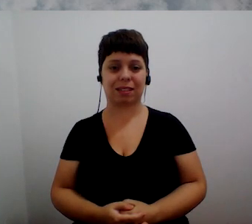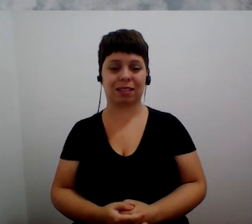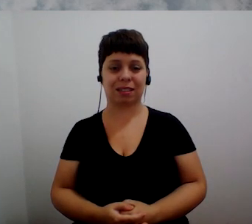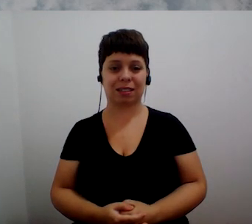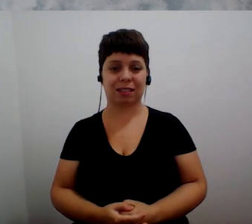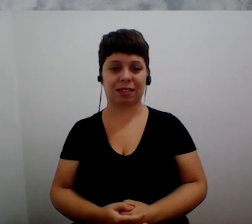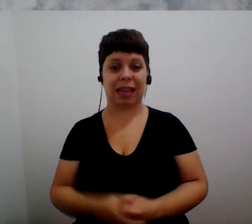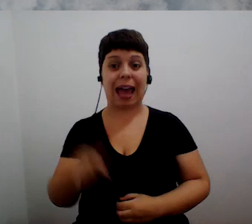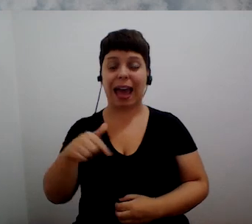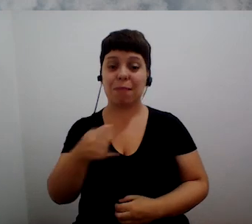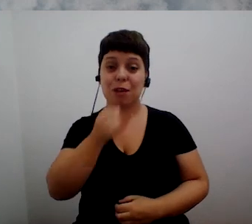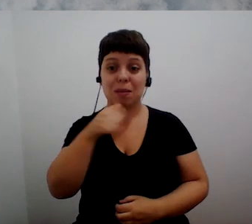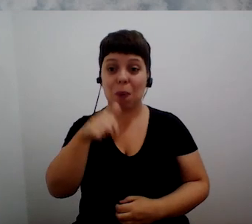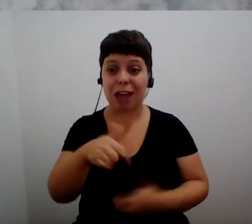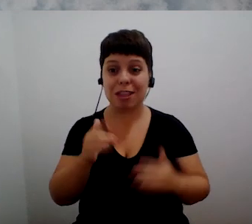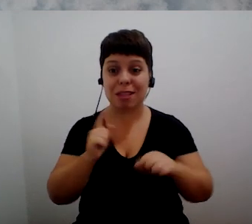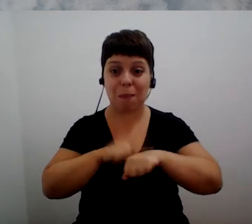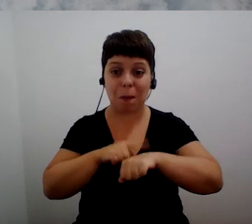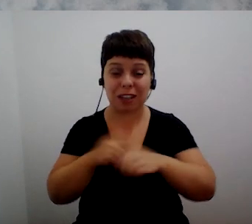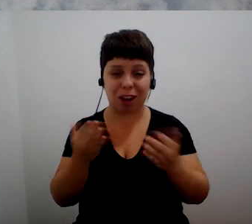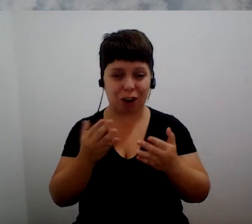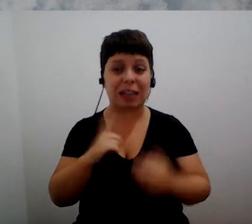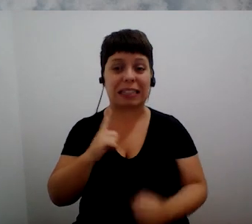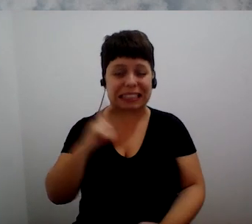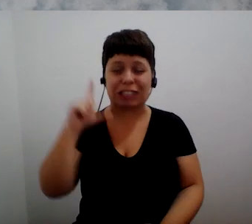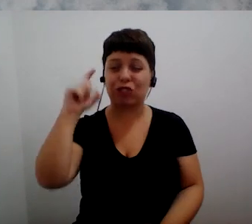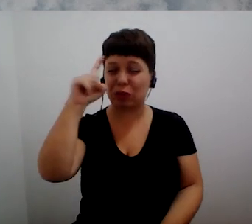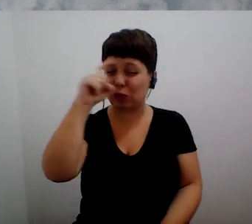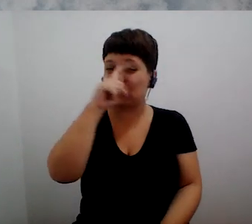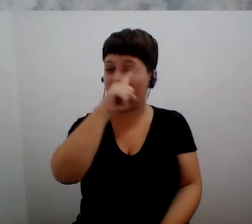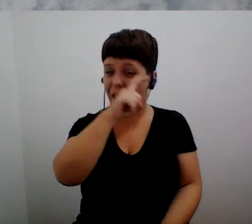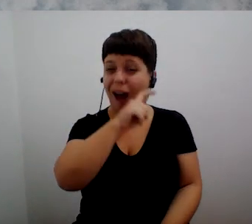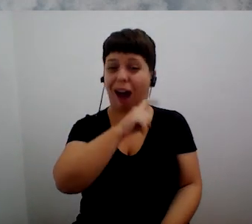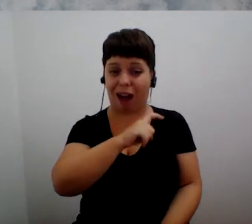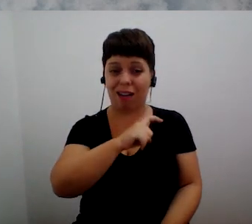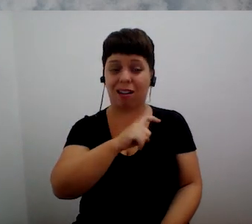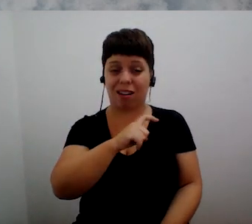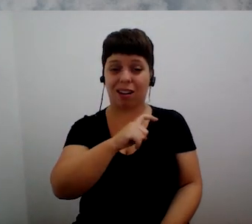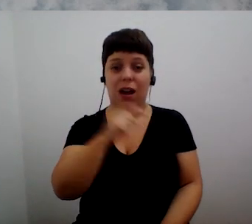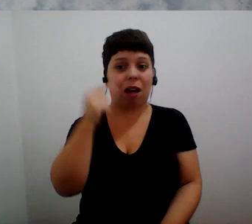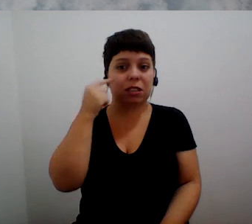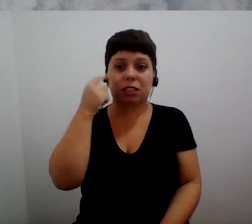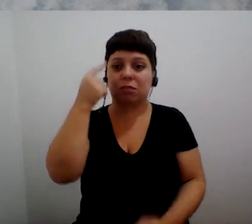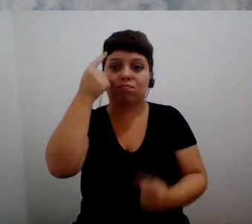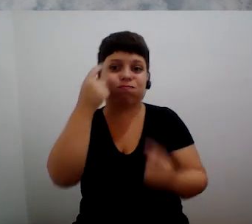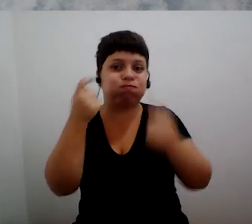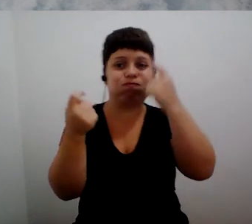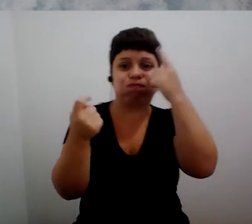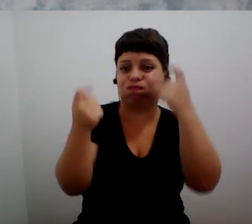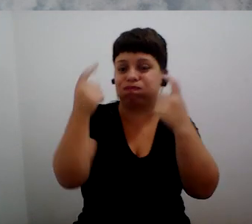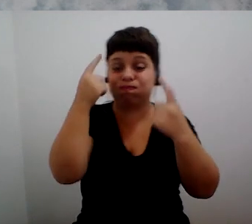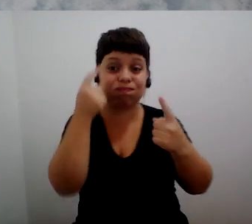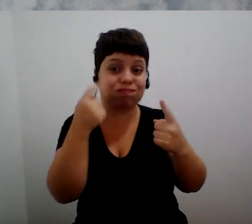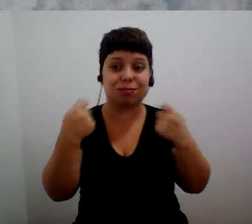in the even within this moment we are living with all difficulties that are making us to reinvent our